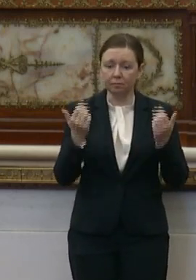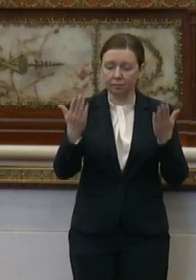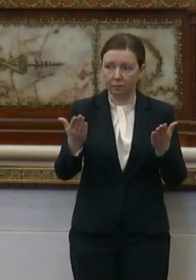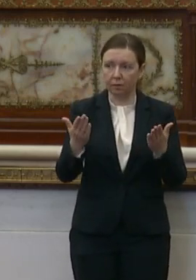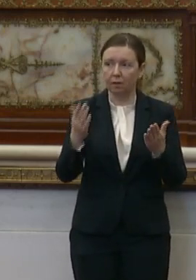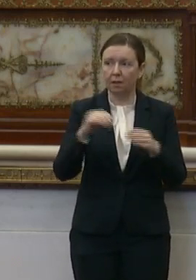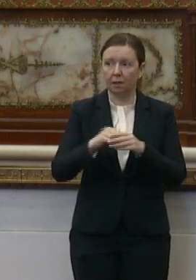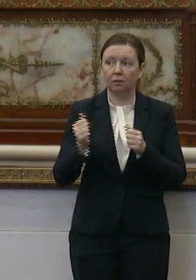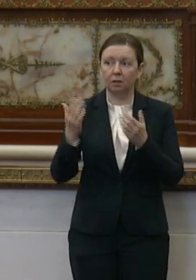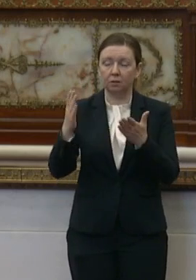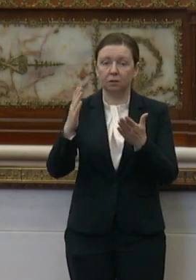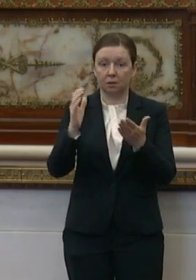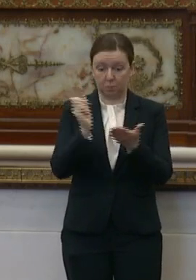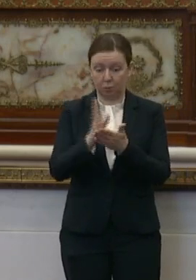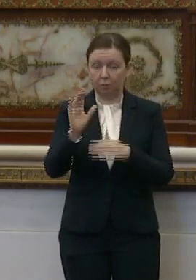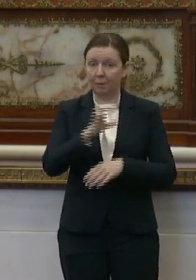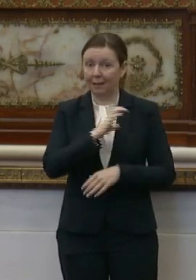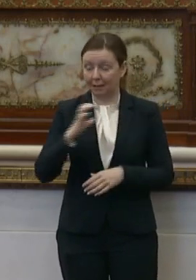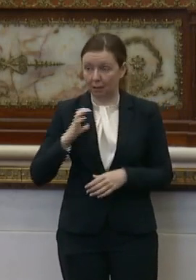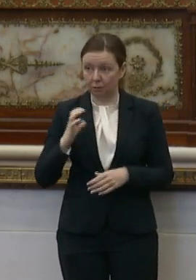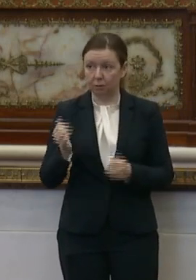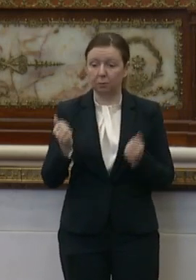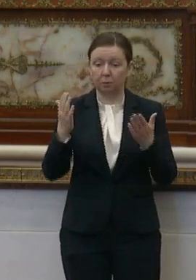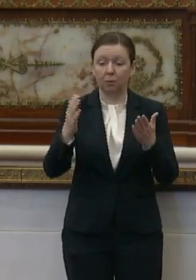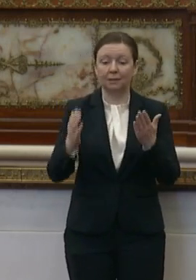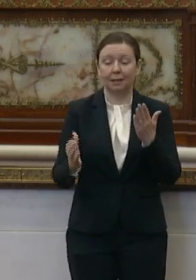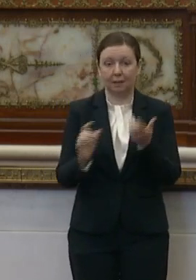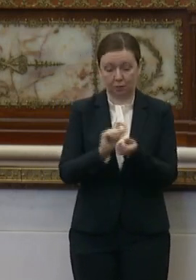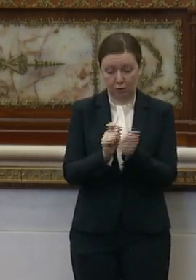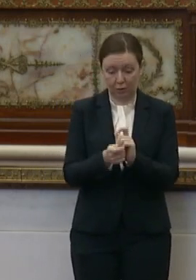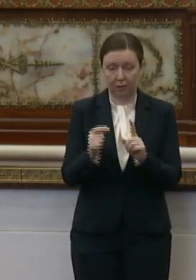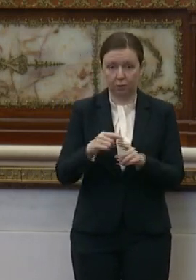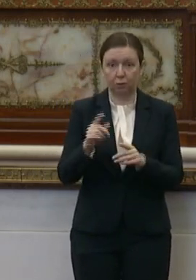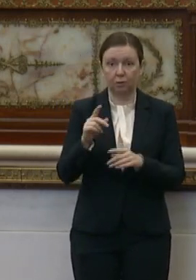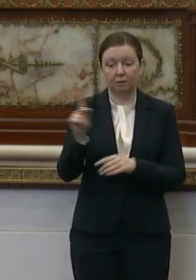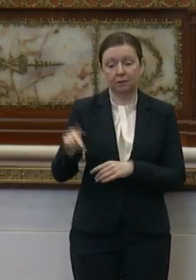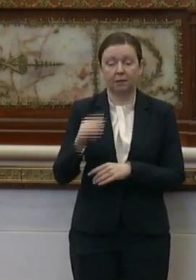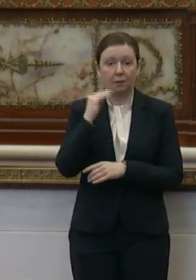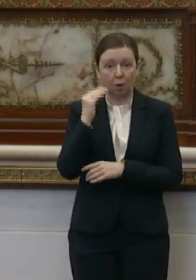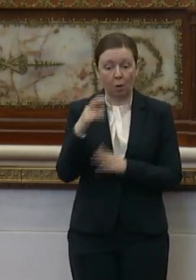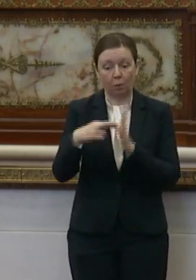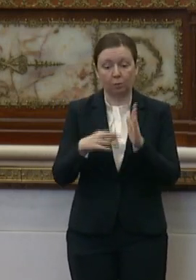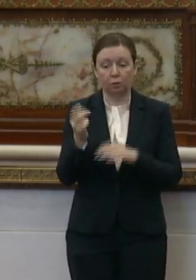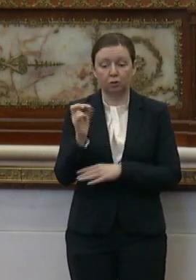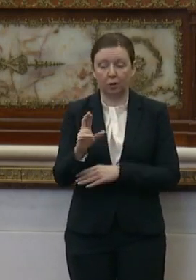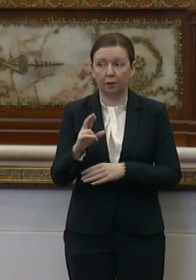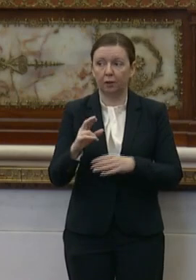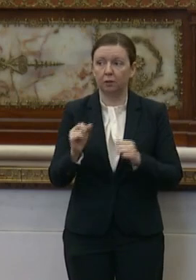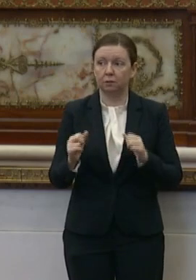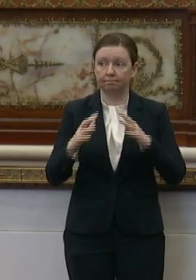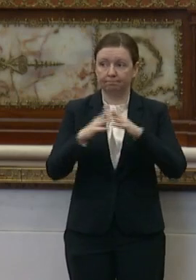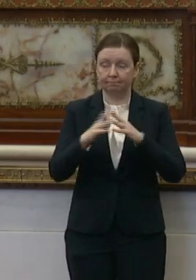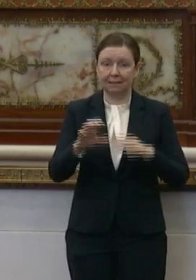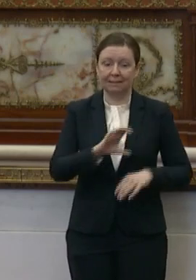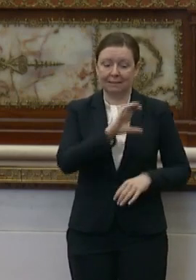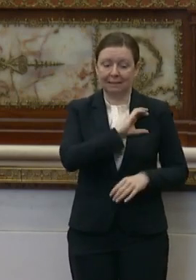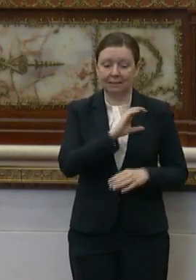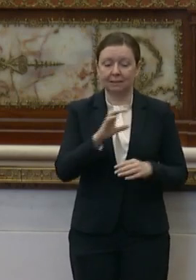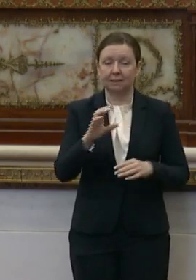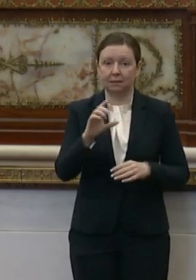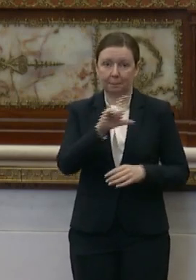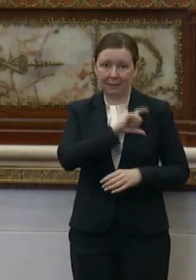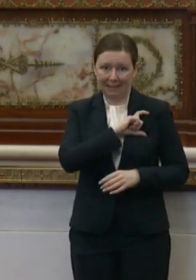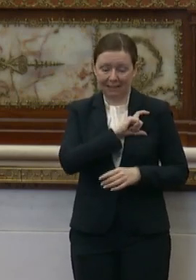forth in a resolution approved by council, proposing an amendment to the Philadelphia Home Rule Charter relating to the creation of the Citizens Police